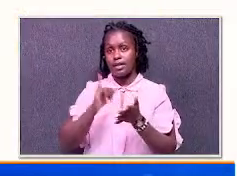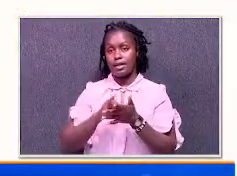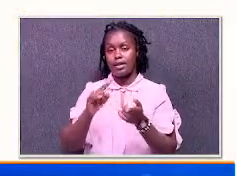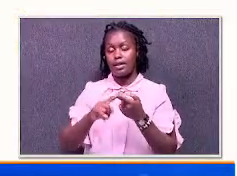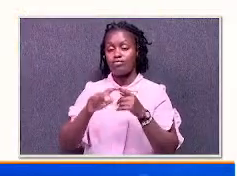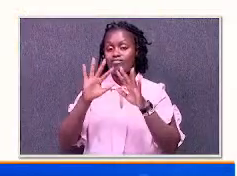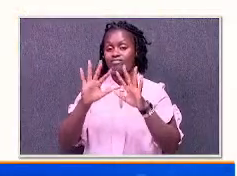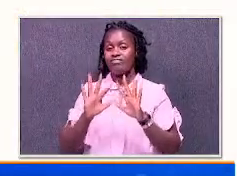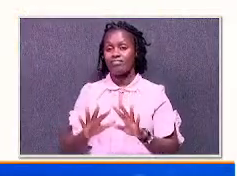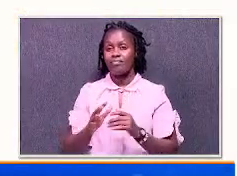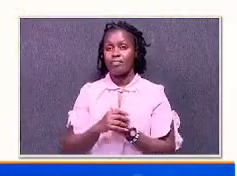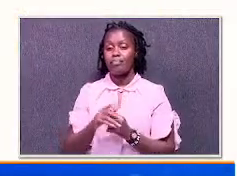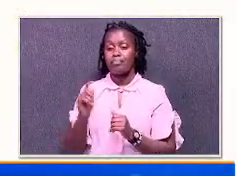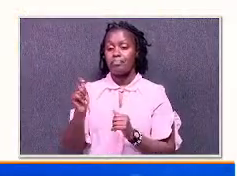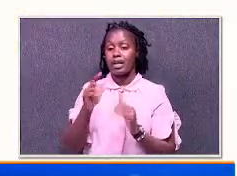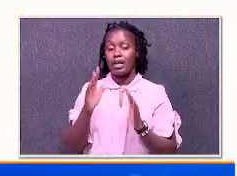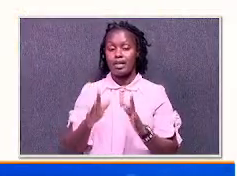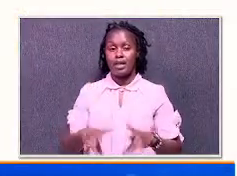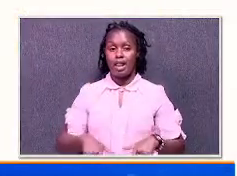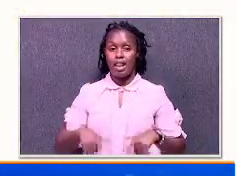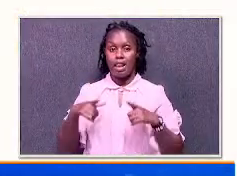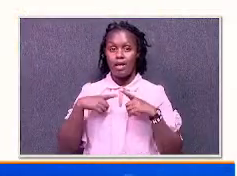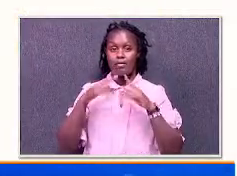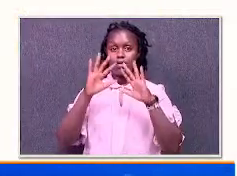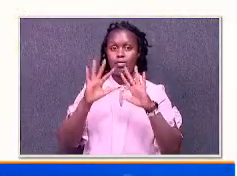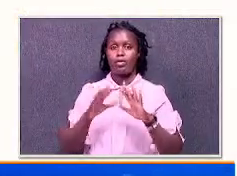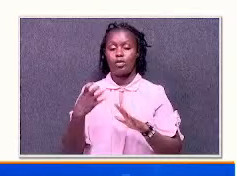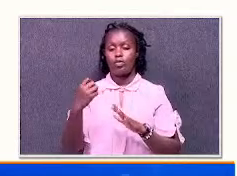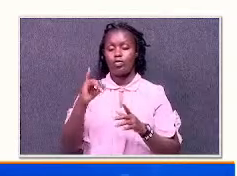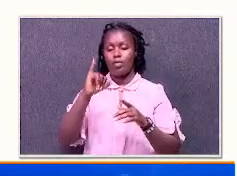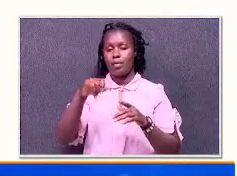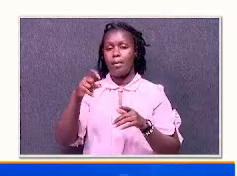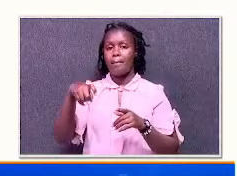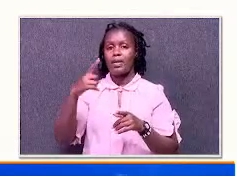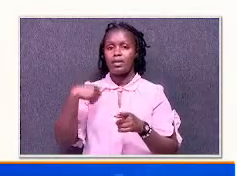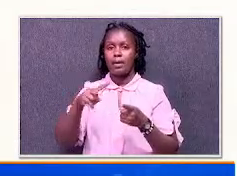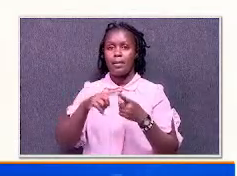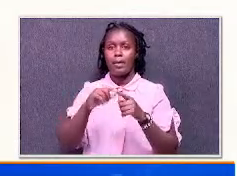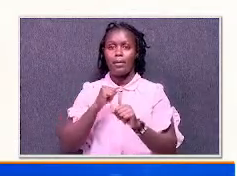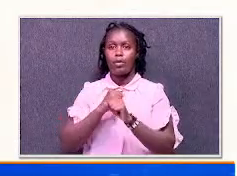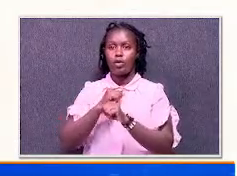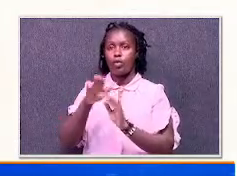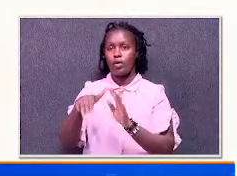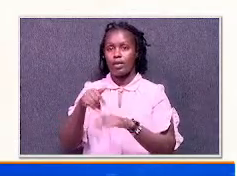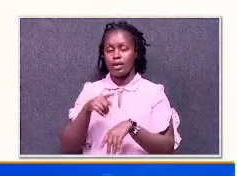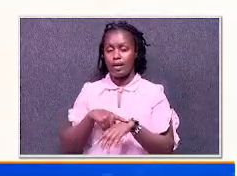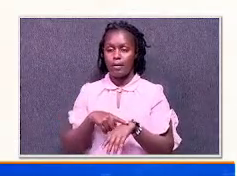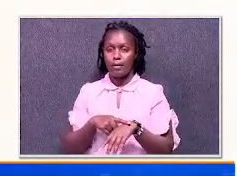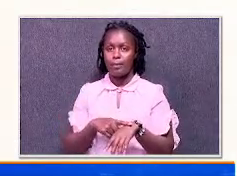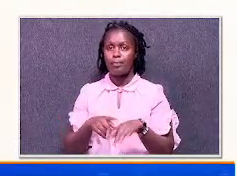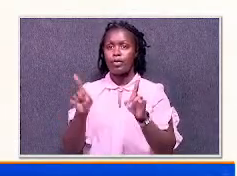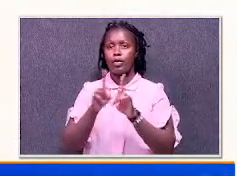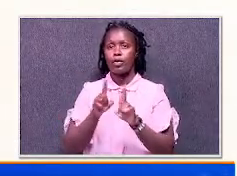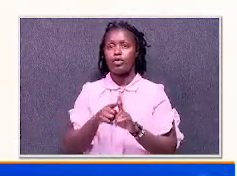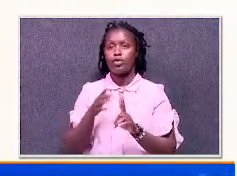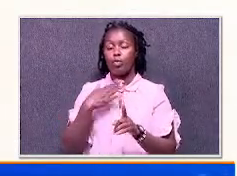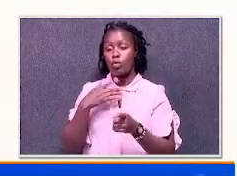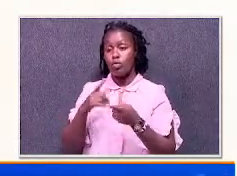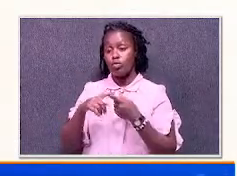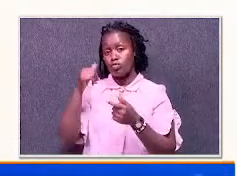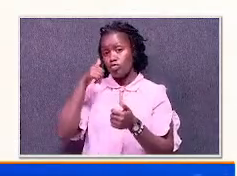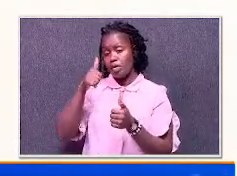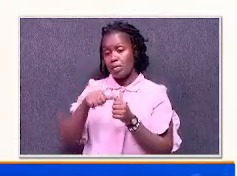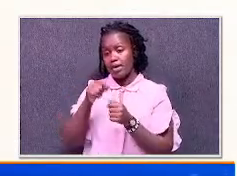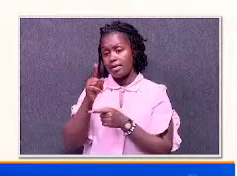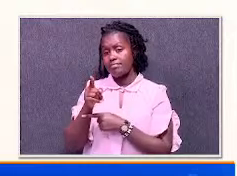remind him that Kenyans' lives matter, and therefore they must be protected at all costs. I'd like to remind the Honorable